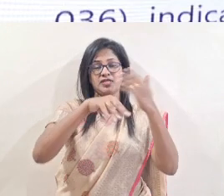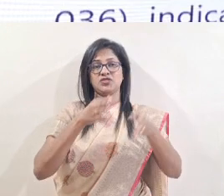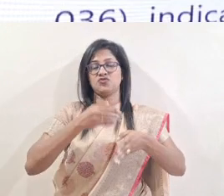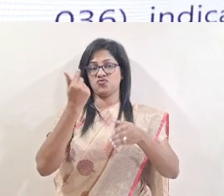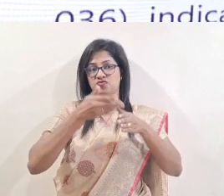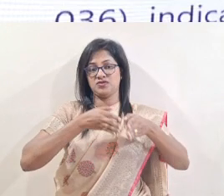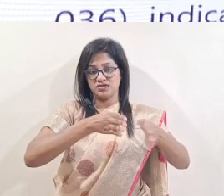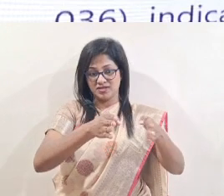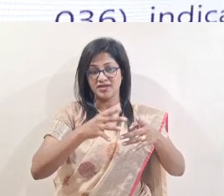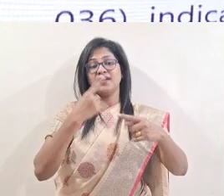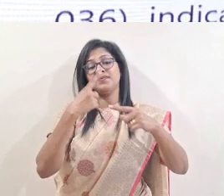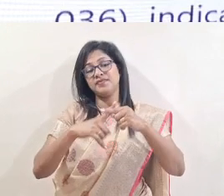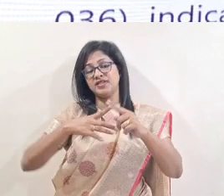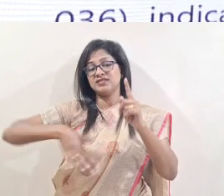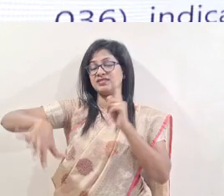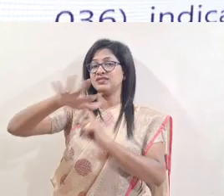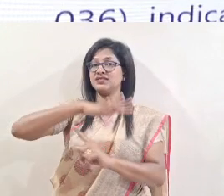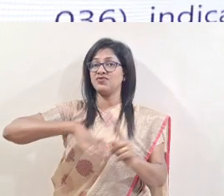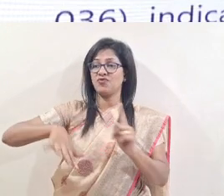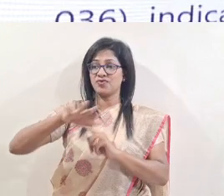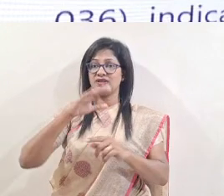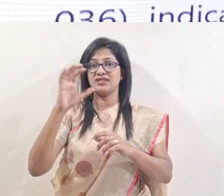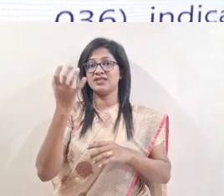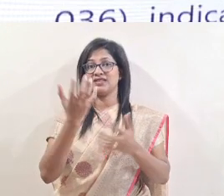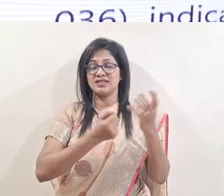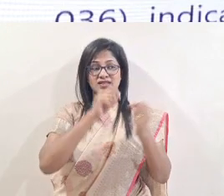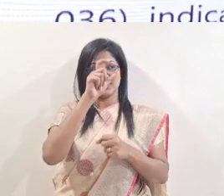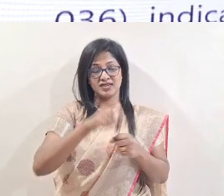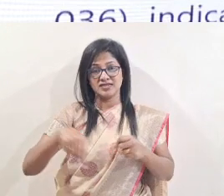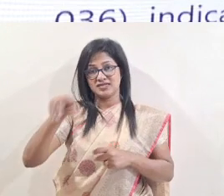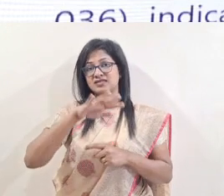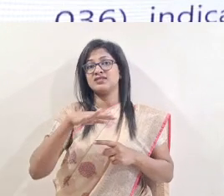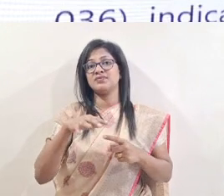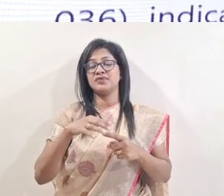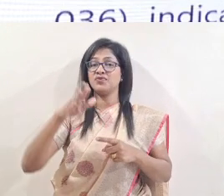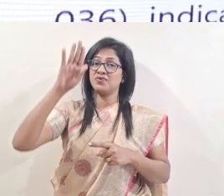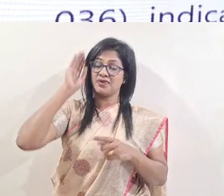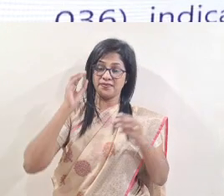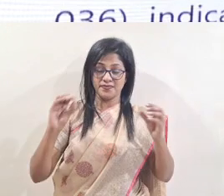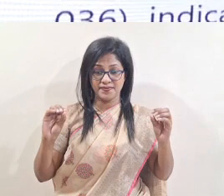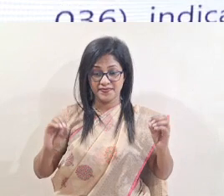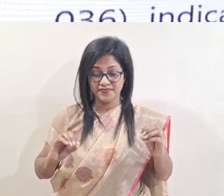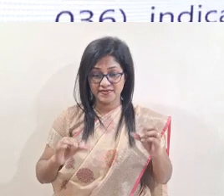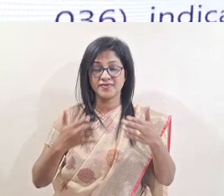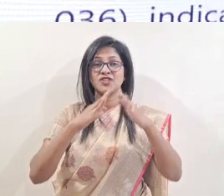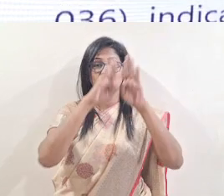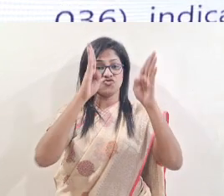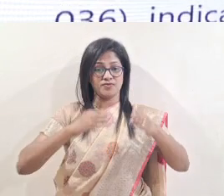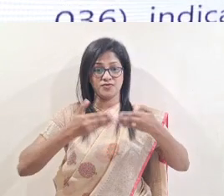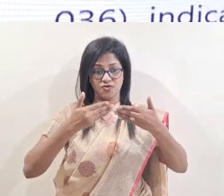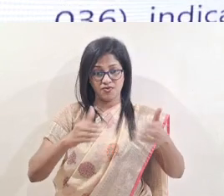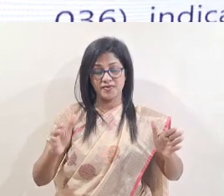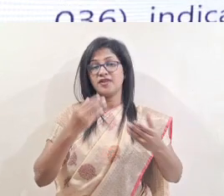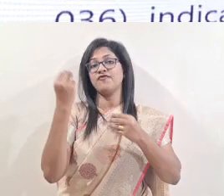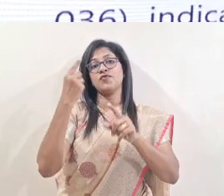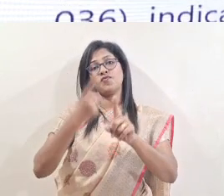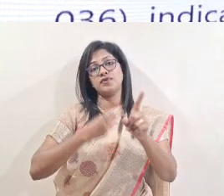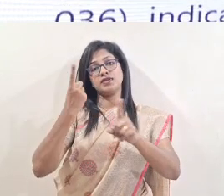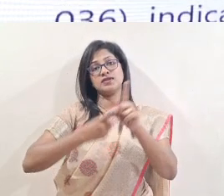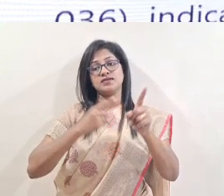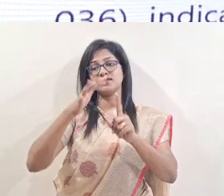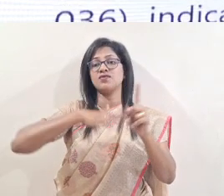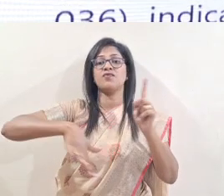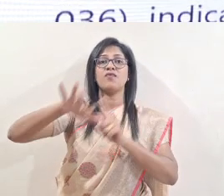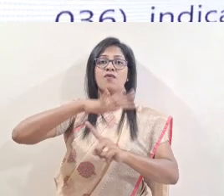also decreased later on. In the beginning, when the shop is open for and it has functioned for few years, it caters to the local